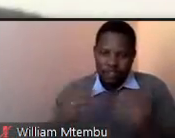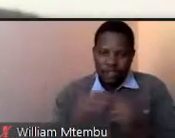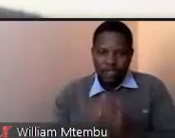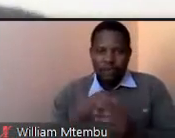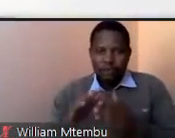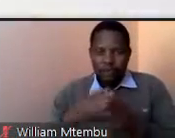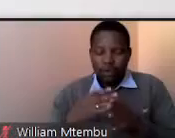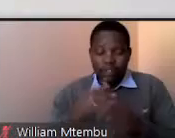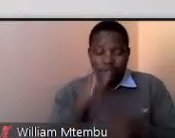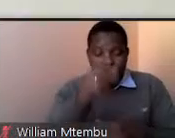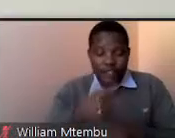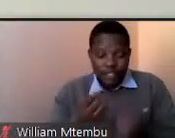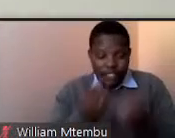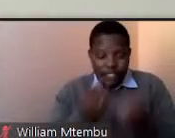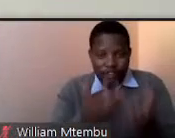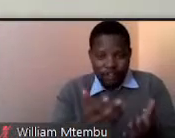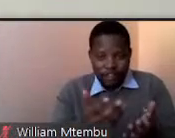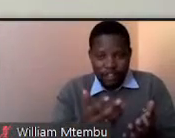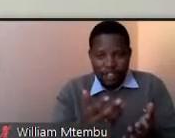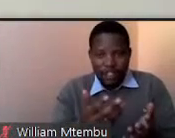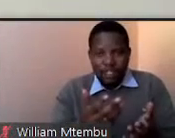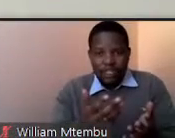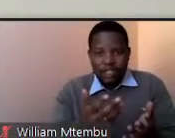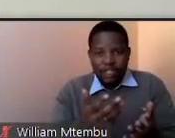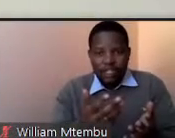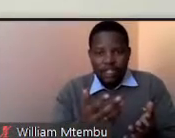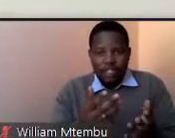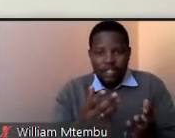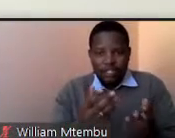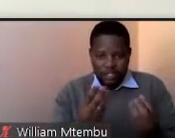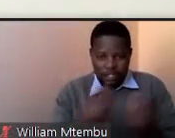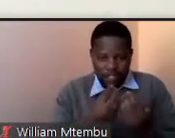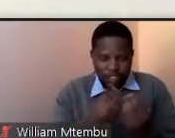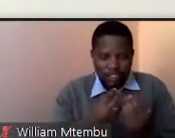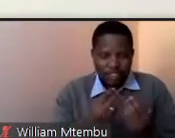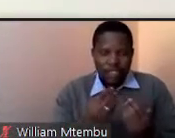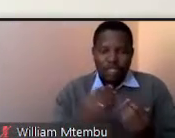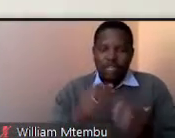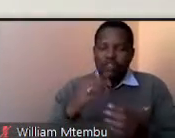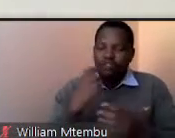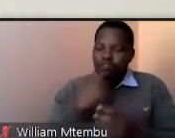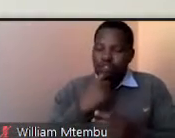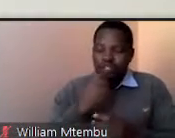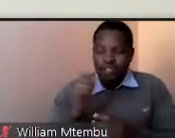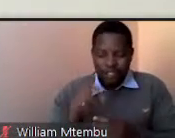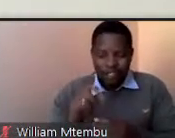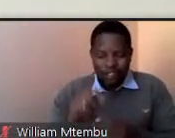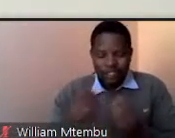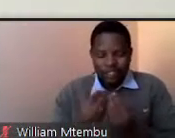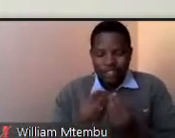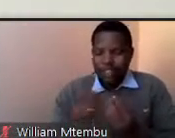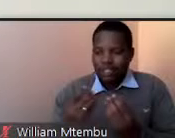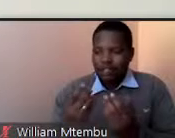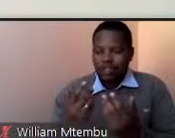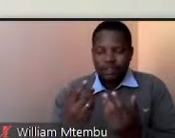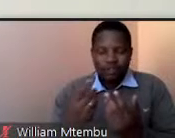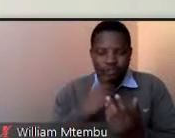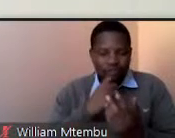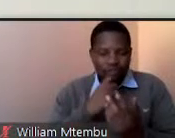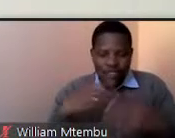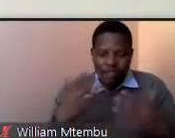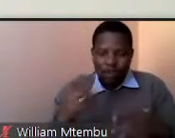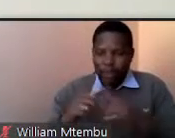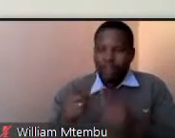given the intervention is not using it, instead is selling it. Okay, coming to question